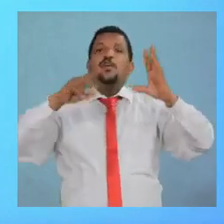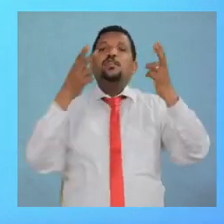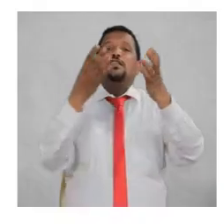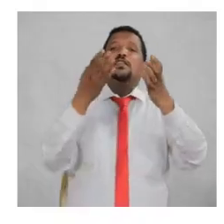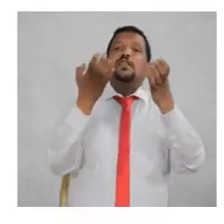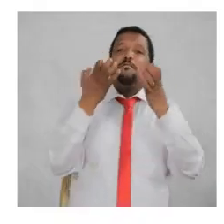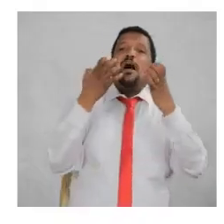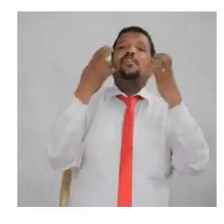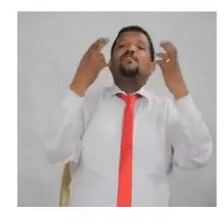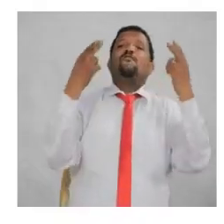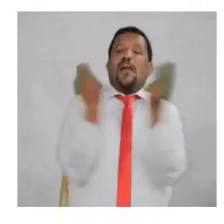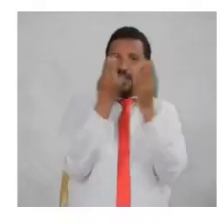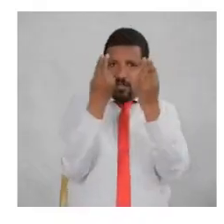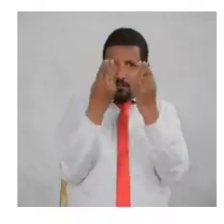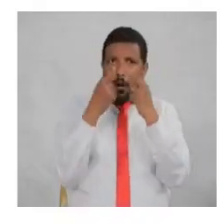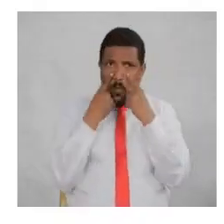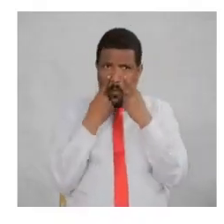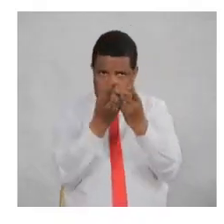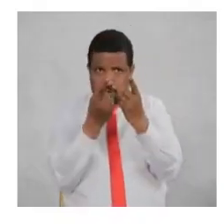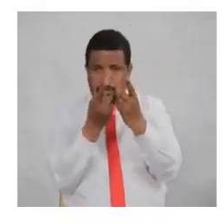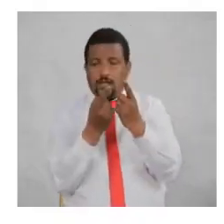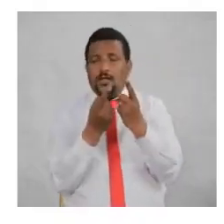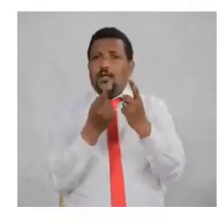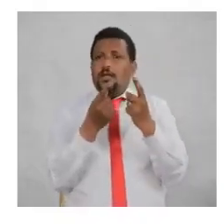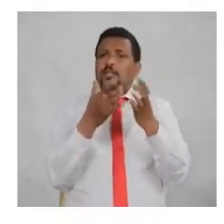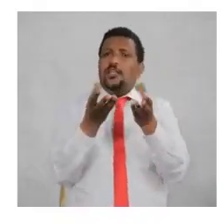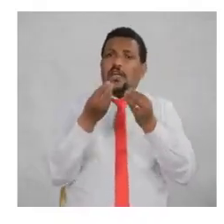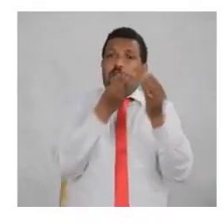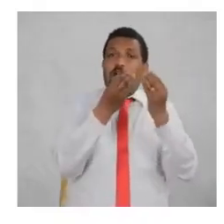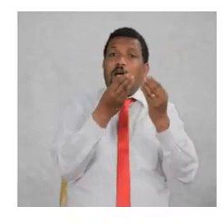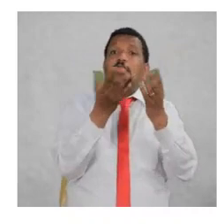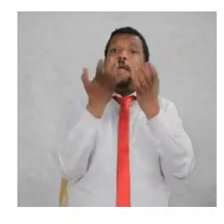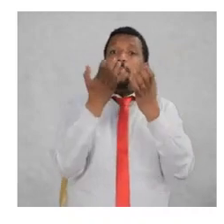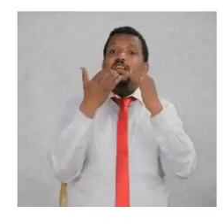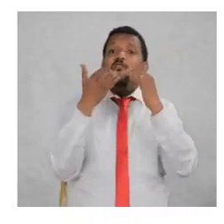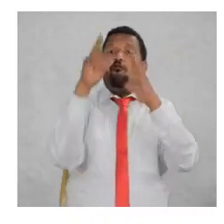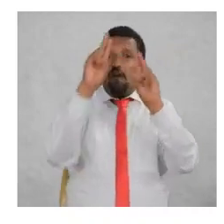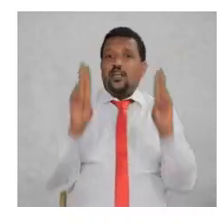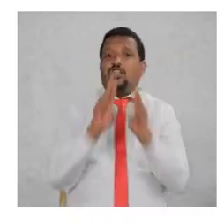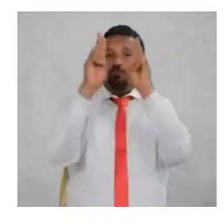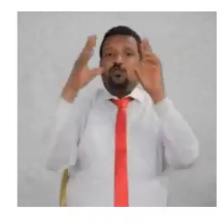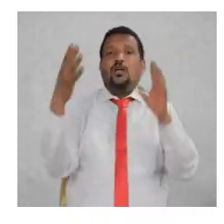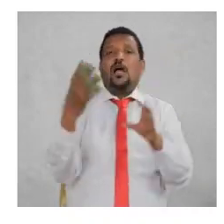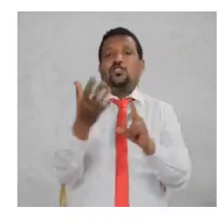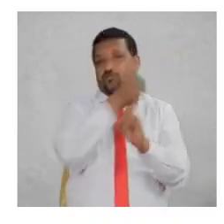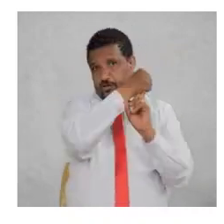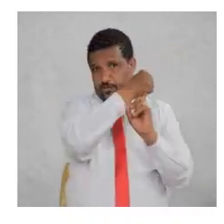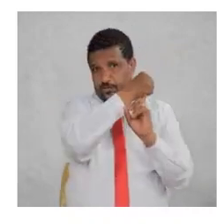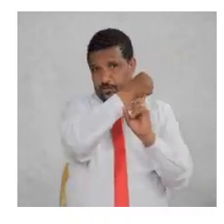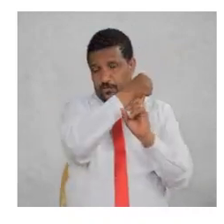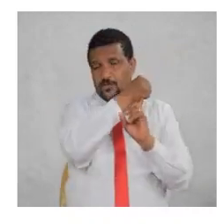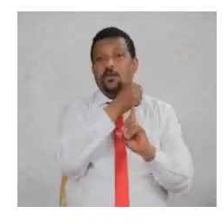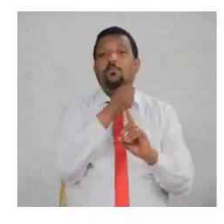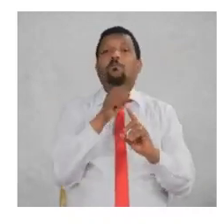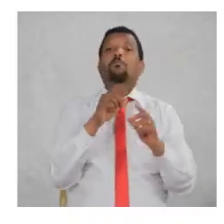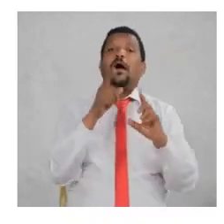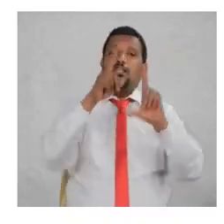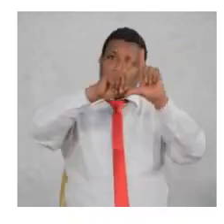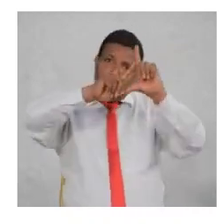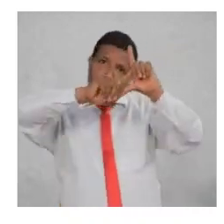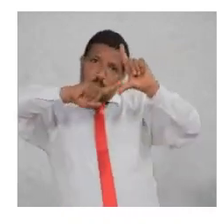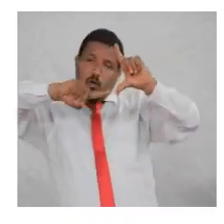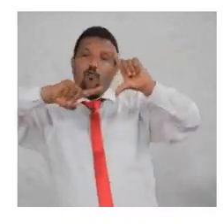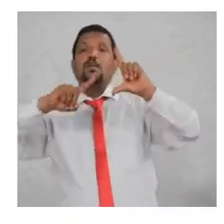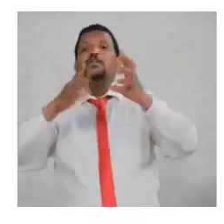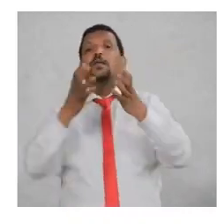simply by watching from the given demand function, and this is achieved by the slope of the demand